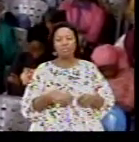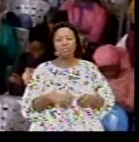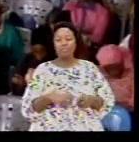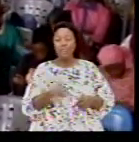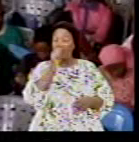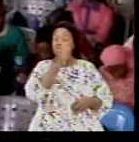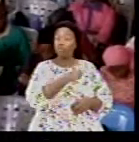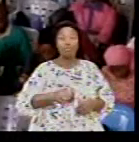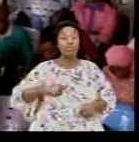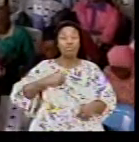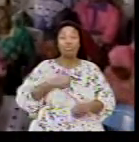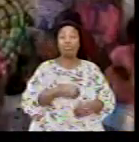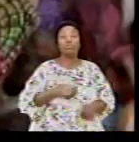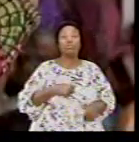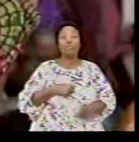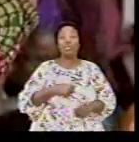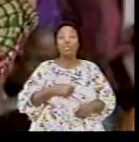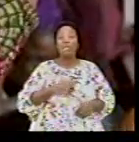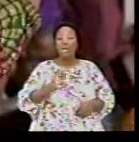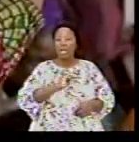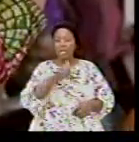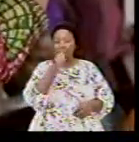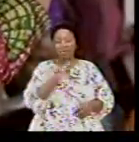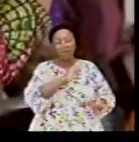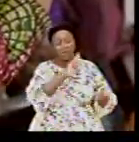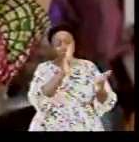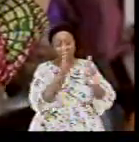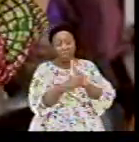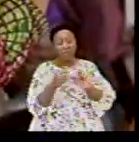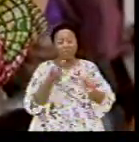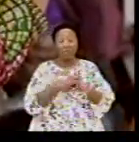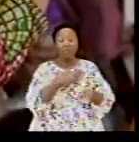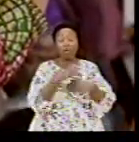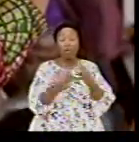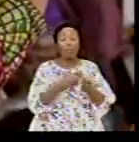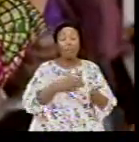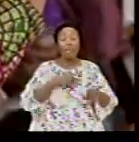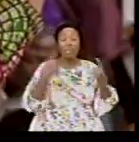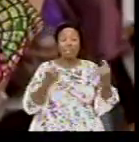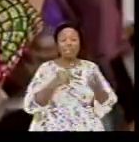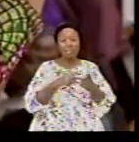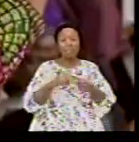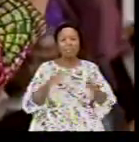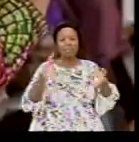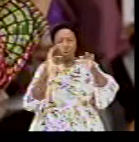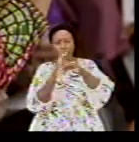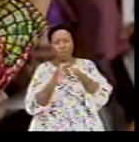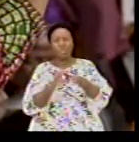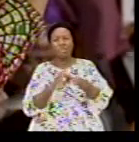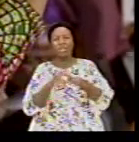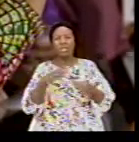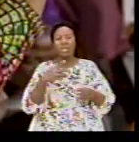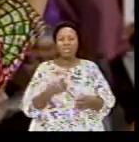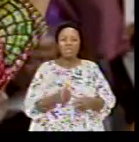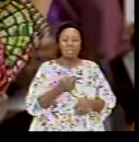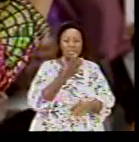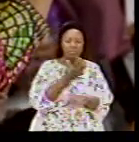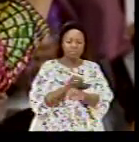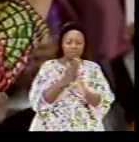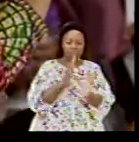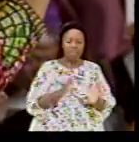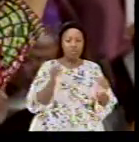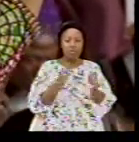sorry, I'm penitent, I'm repentant. And then he'll connect the penitent with